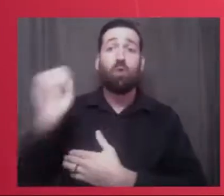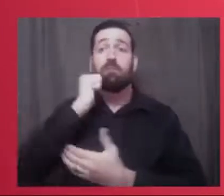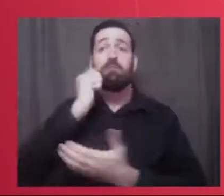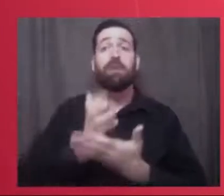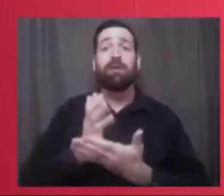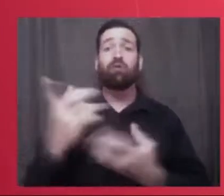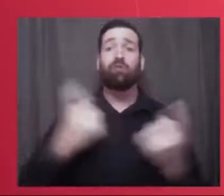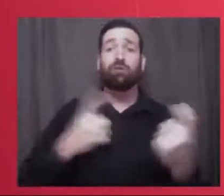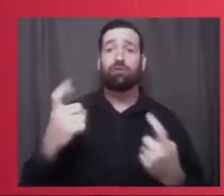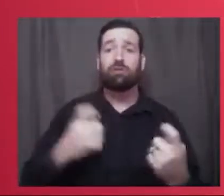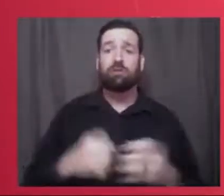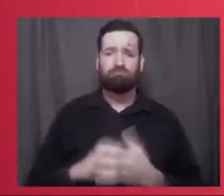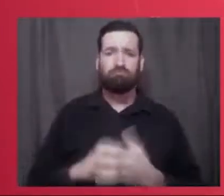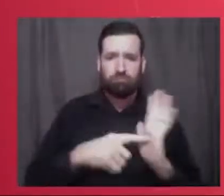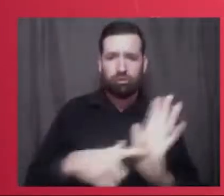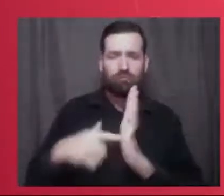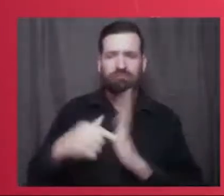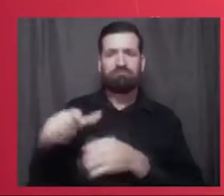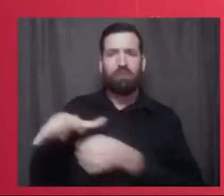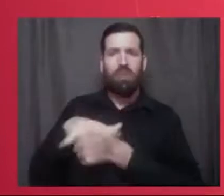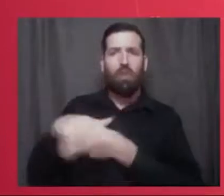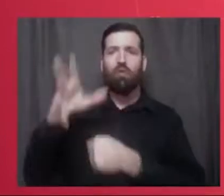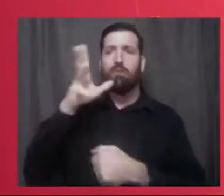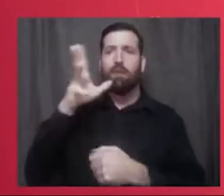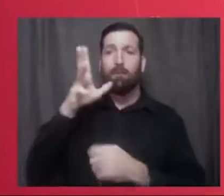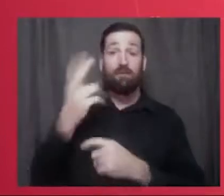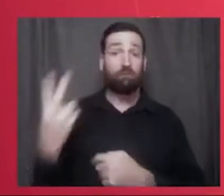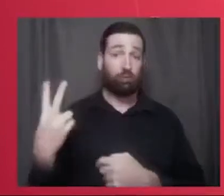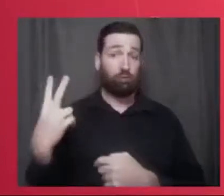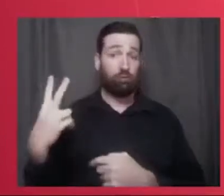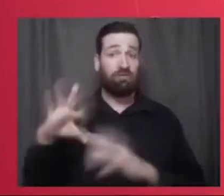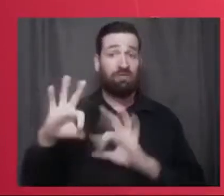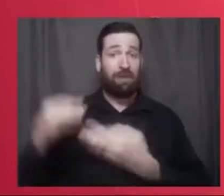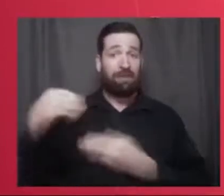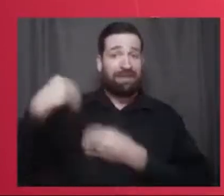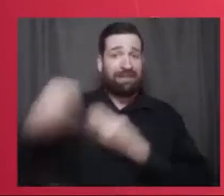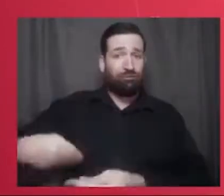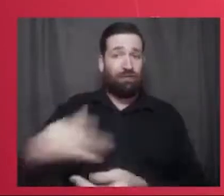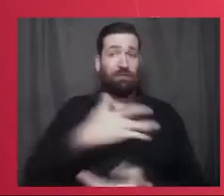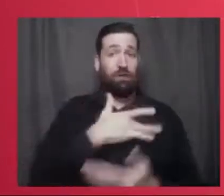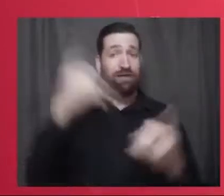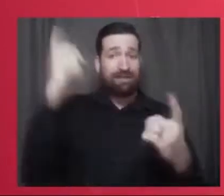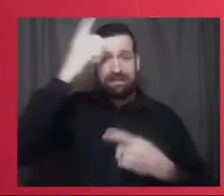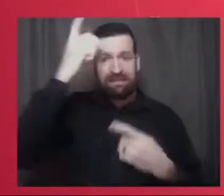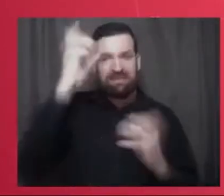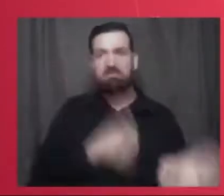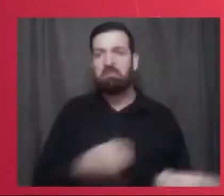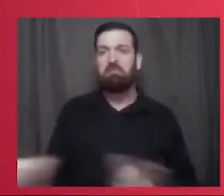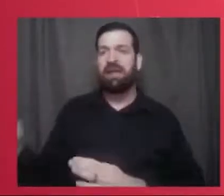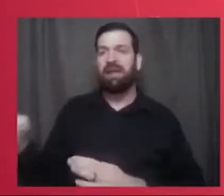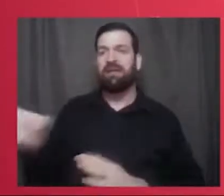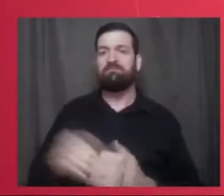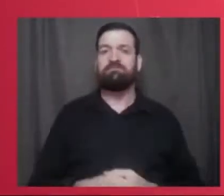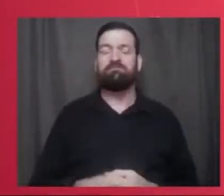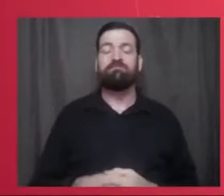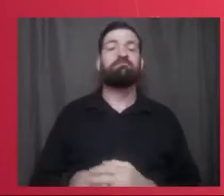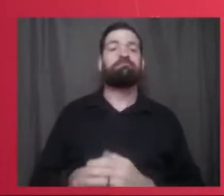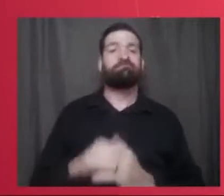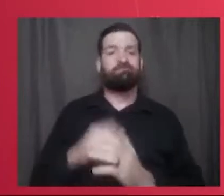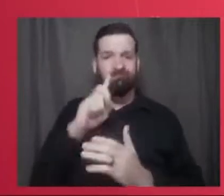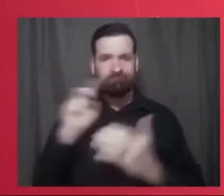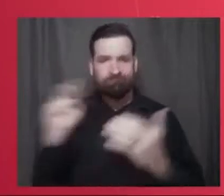how a local mother of two with a family history of heart disease is planning ahead. And we're taking you behind the scenes, AKA behind the